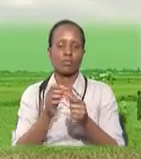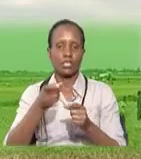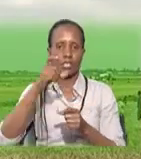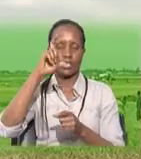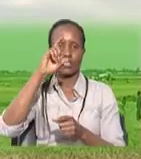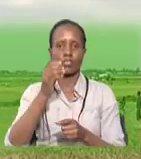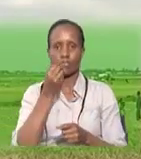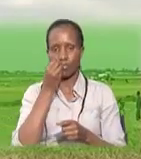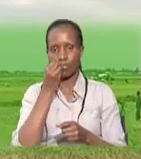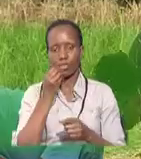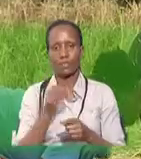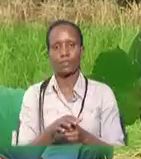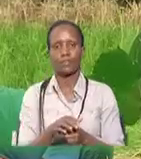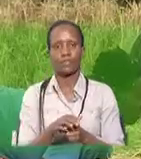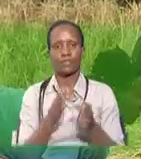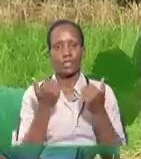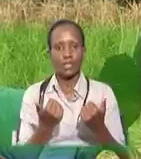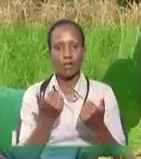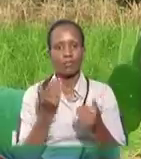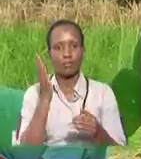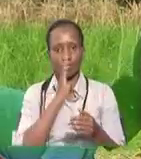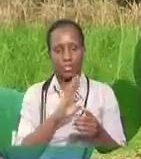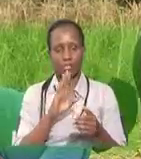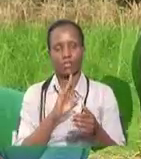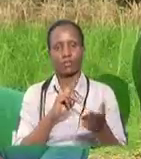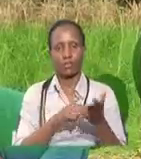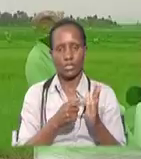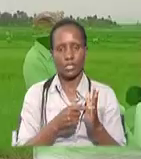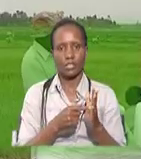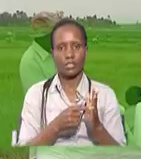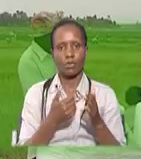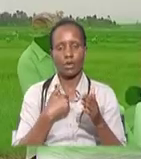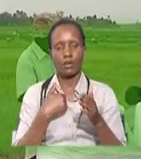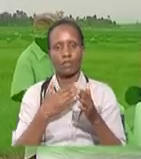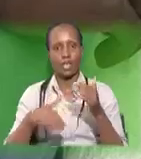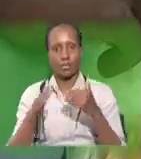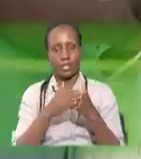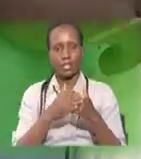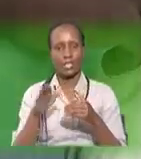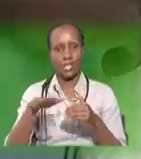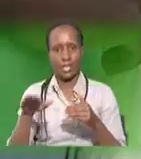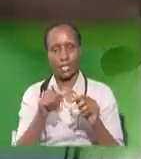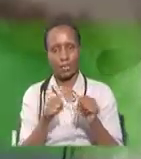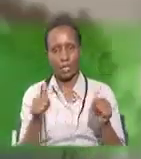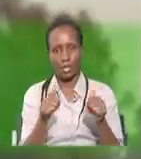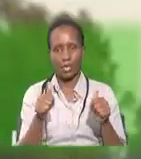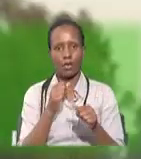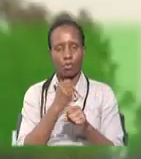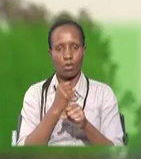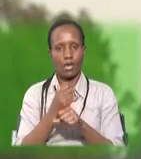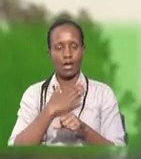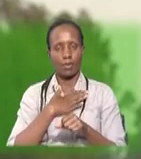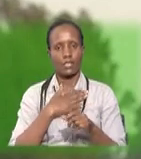crop productivity. We have just completed a project whereby we have been rehabilitating the scheme, and I'm sure you've seen the work that we